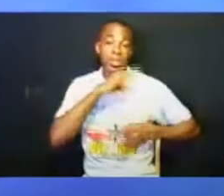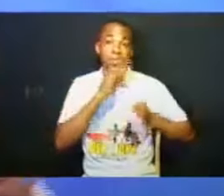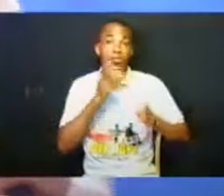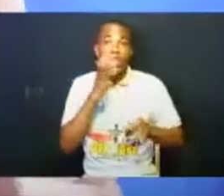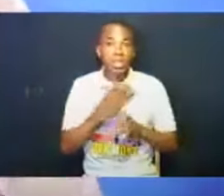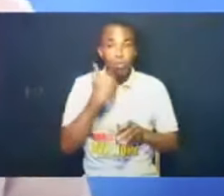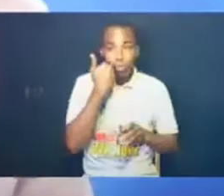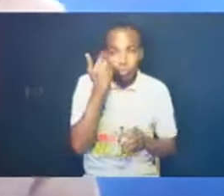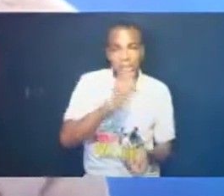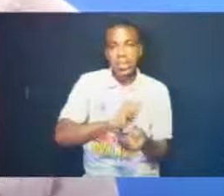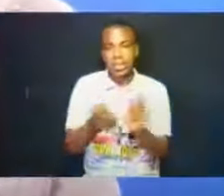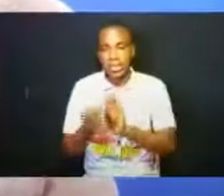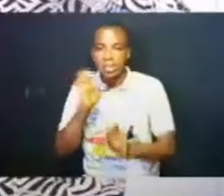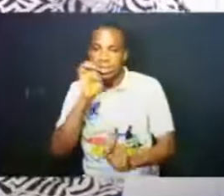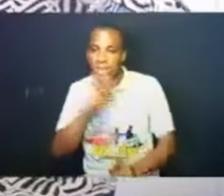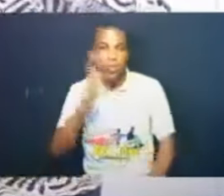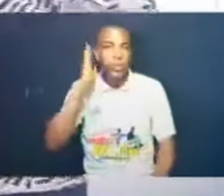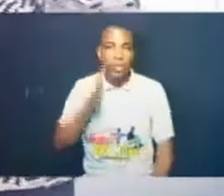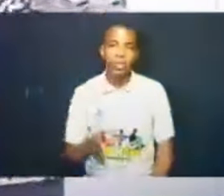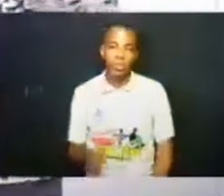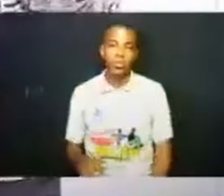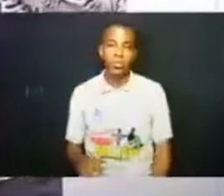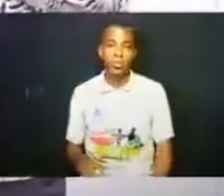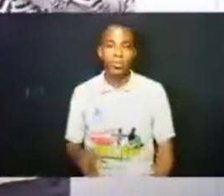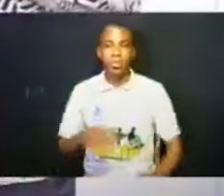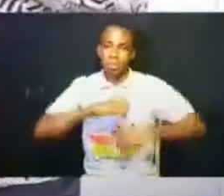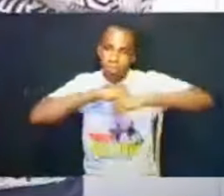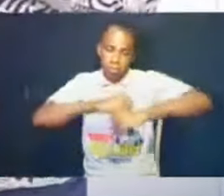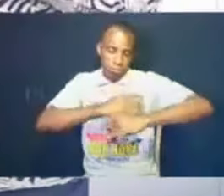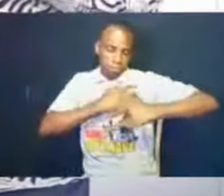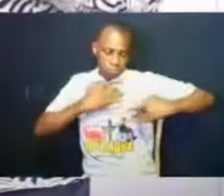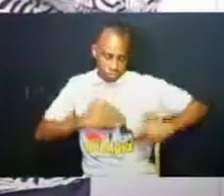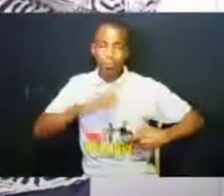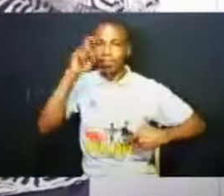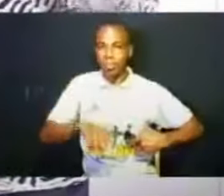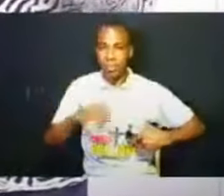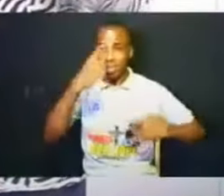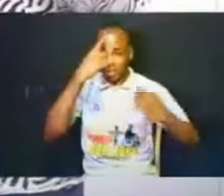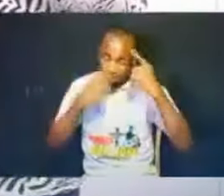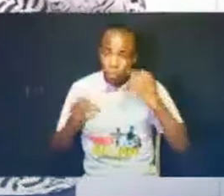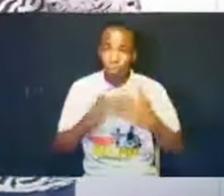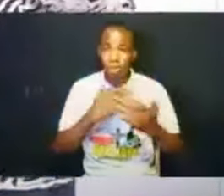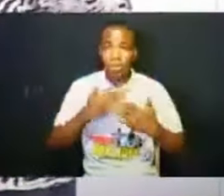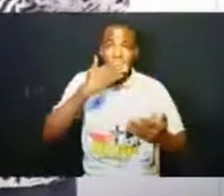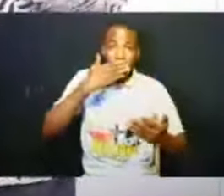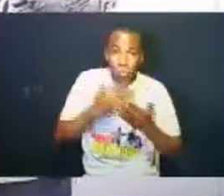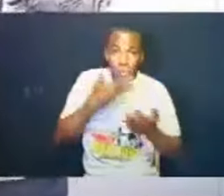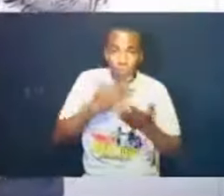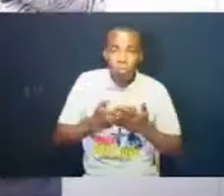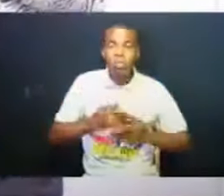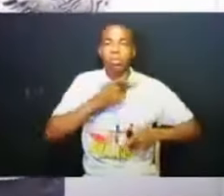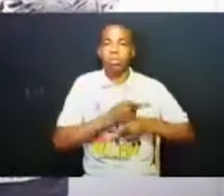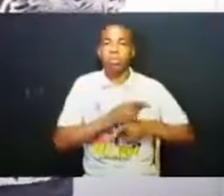them. Guard your heart. Out of it comes all issues of life. Blessed are the